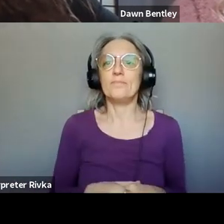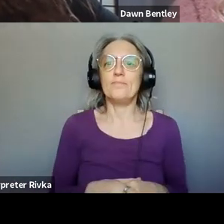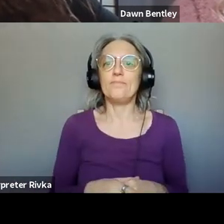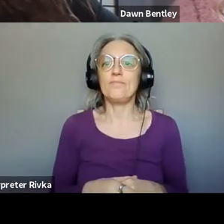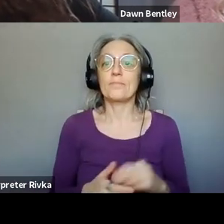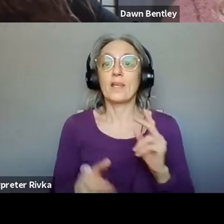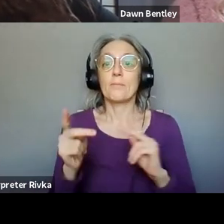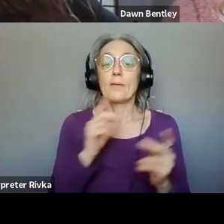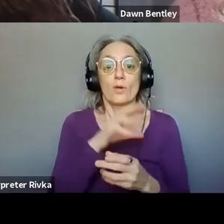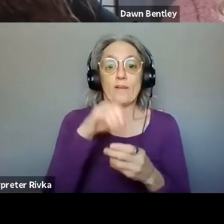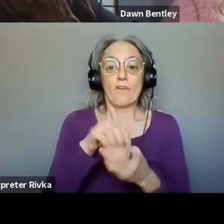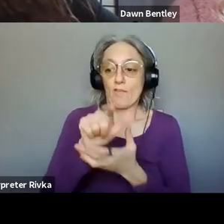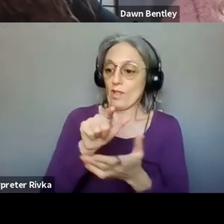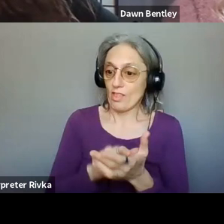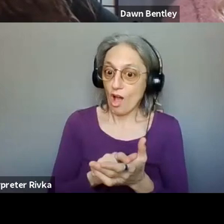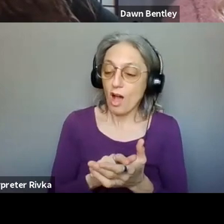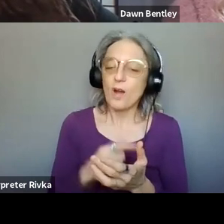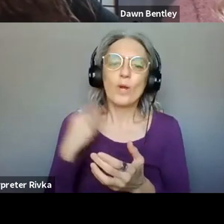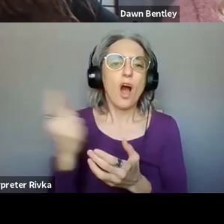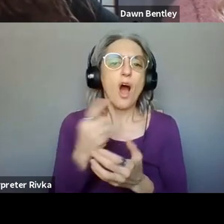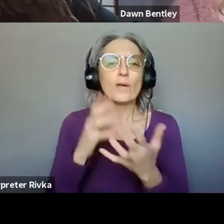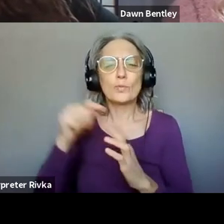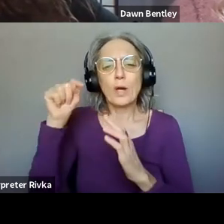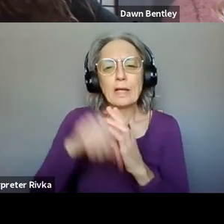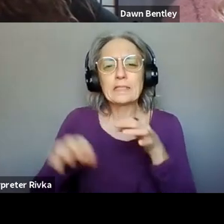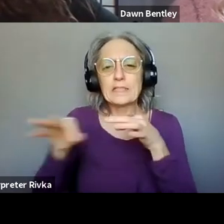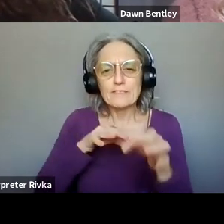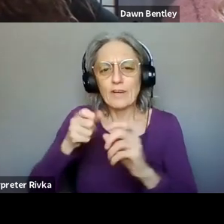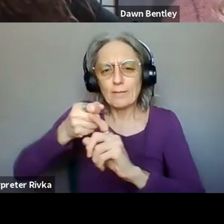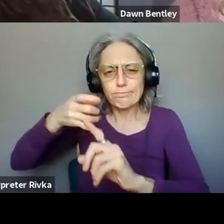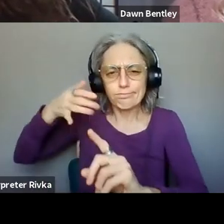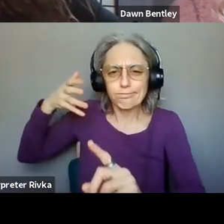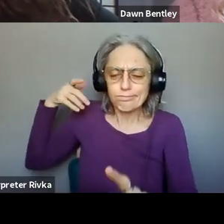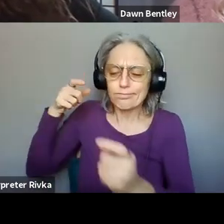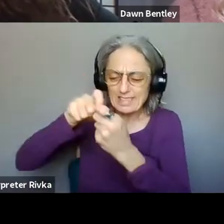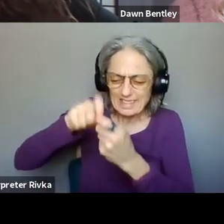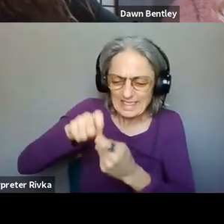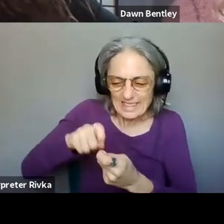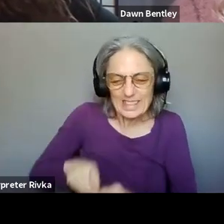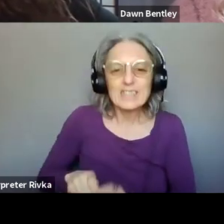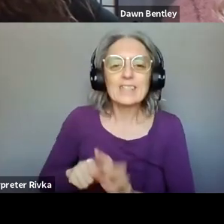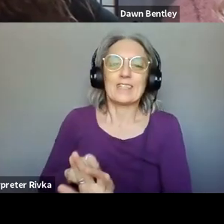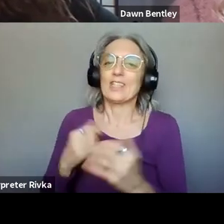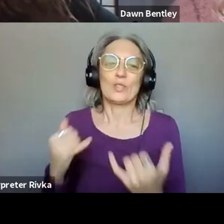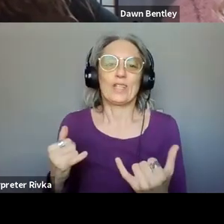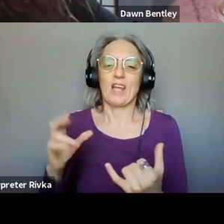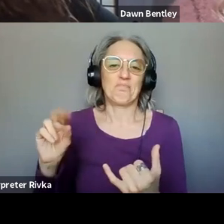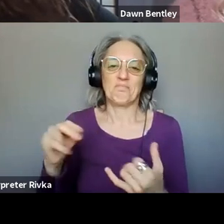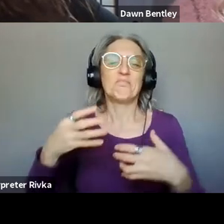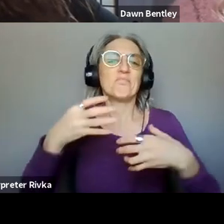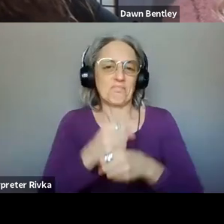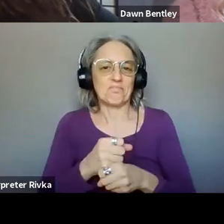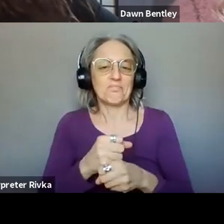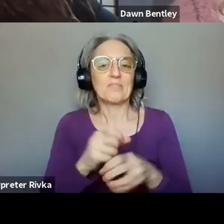involved with real detailed definitions and that sort of thing. I'm going to try to stay away from that today and try to explain things the way they